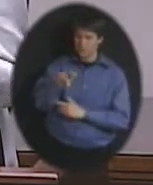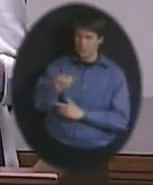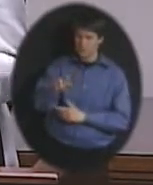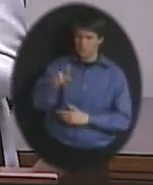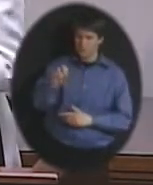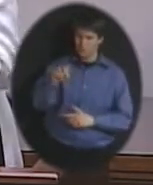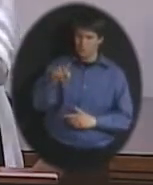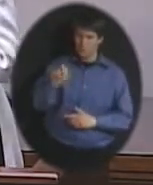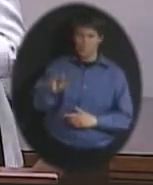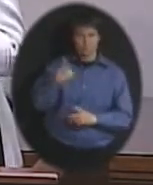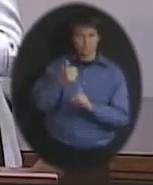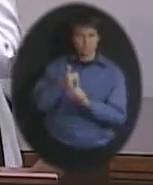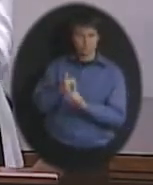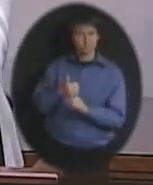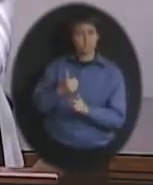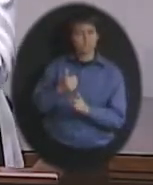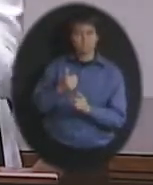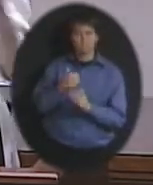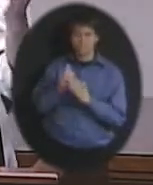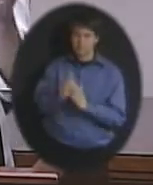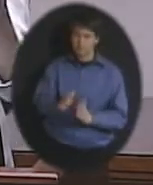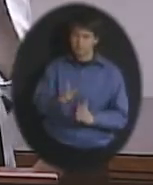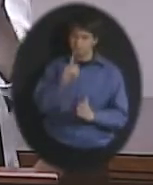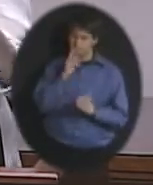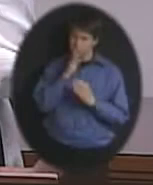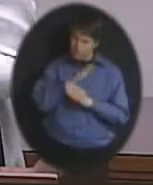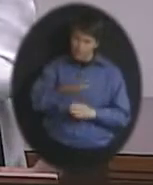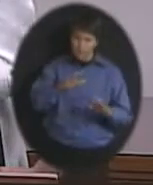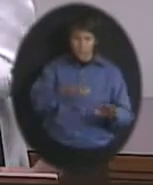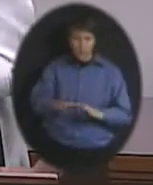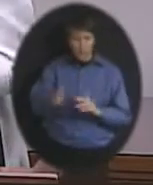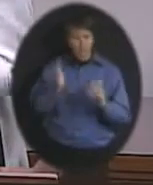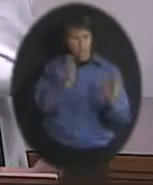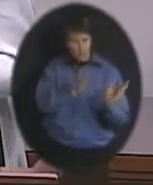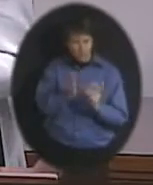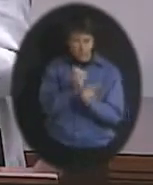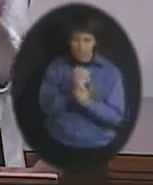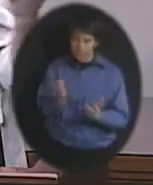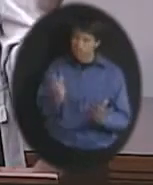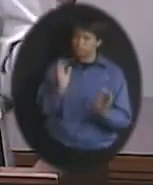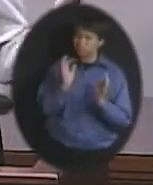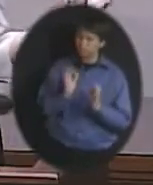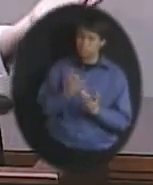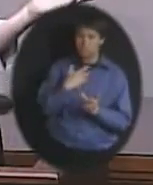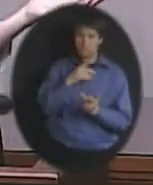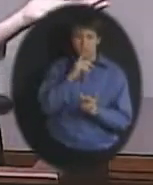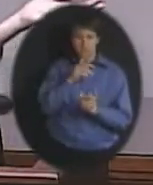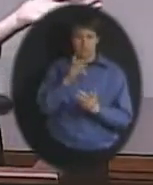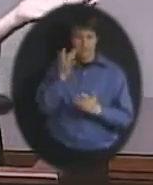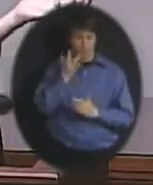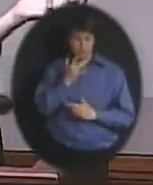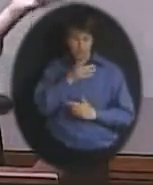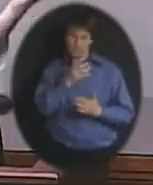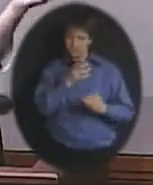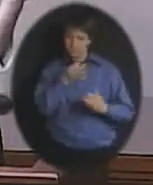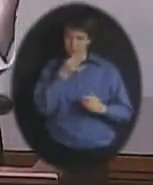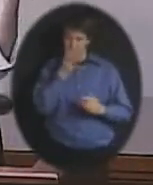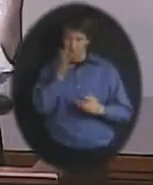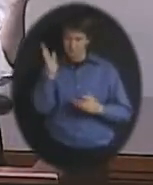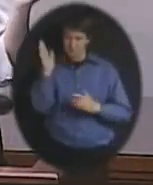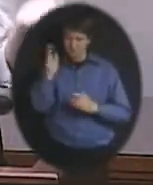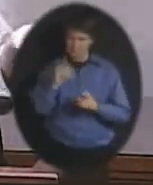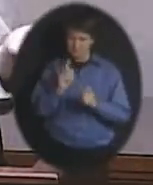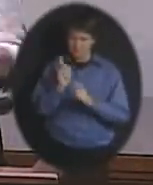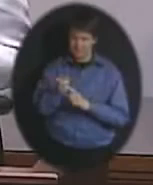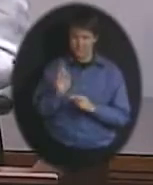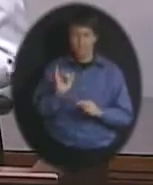in a quiet manner, in a calm manner, and she gets all these things organized. And so we're very fortunate to have and she's going to be speaking in a few minutes, but she has